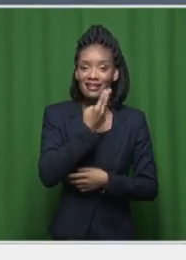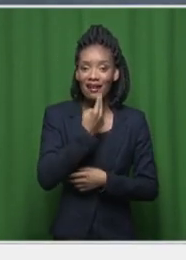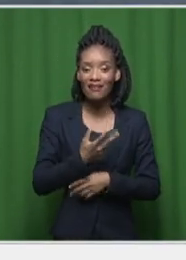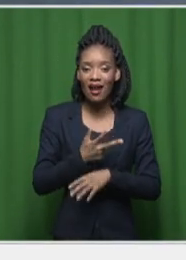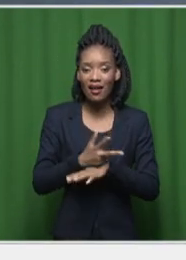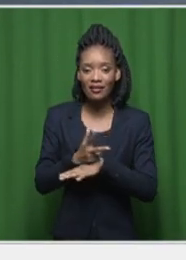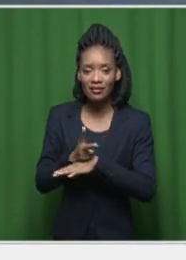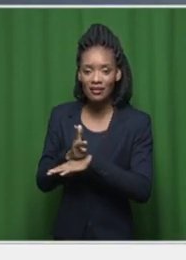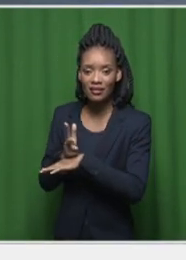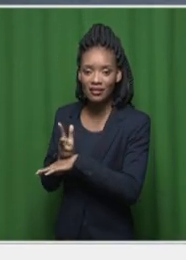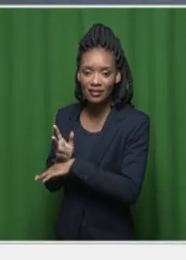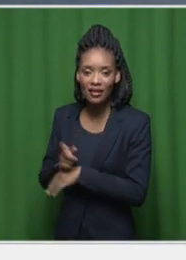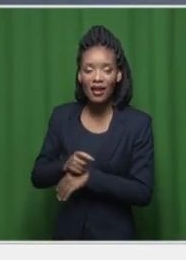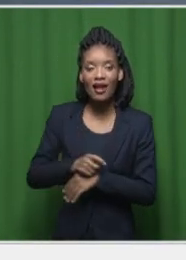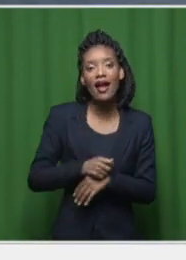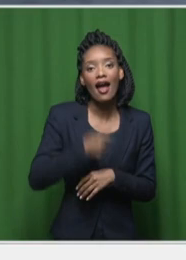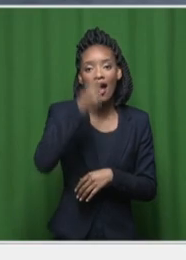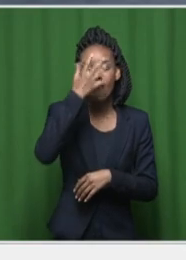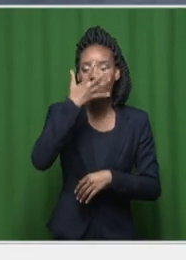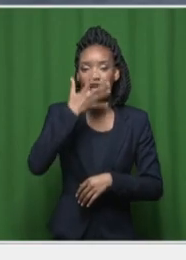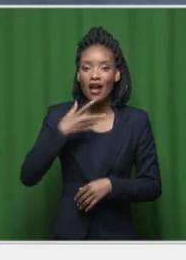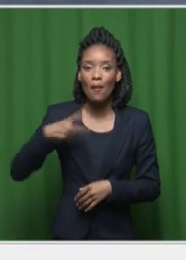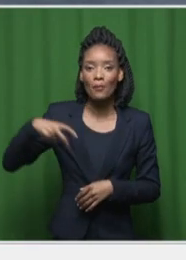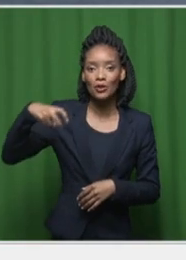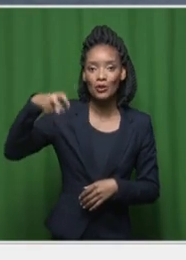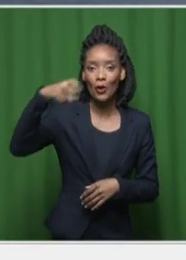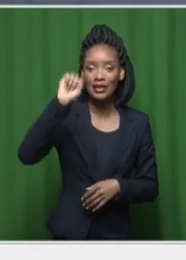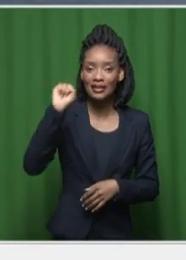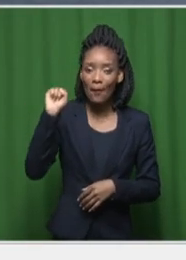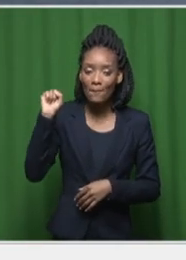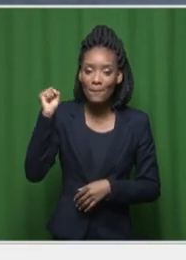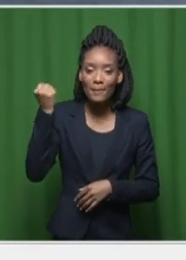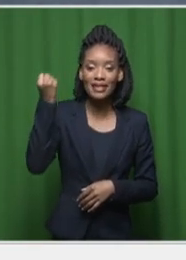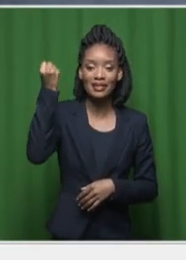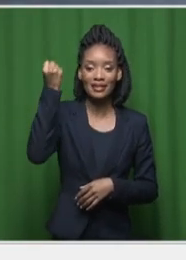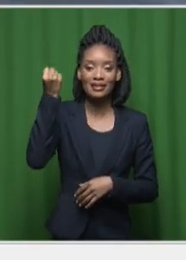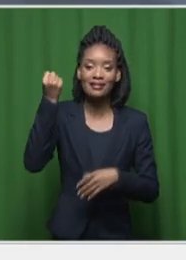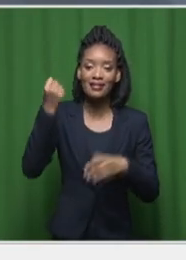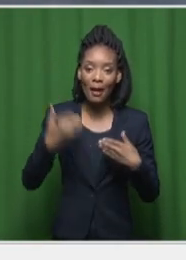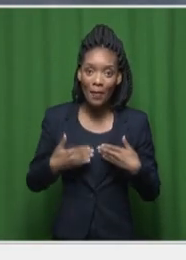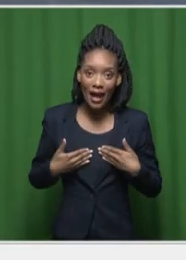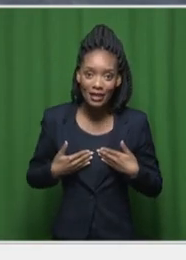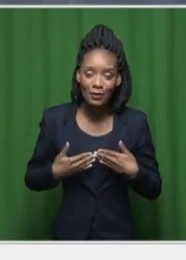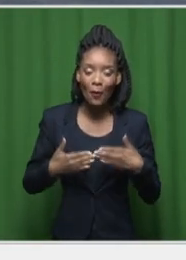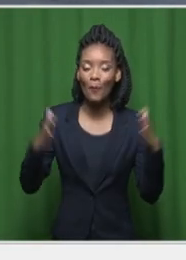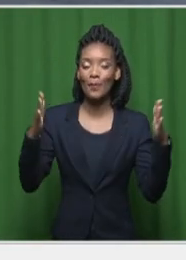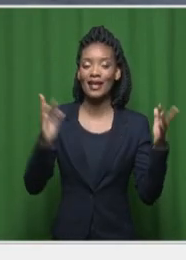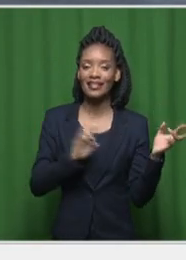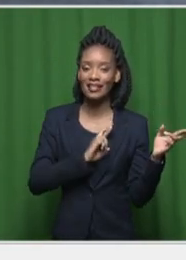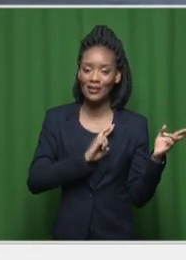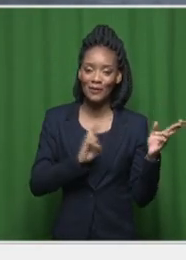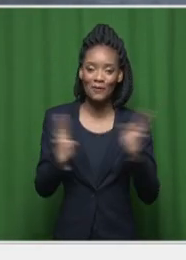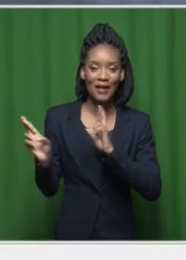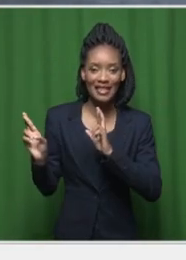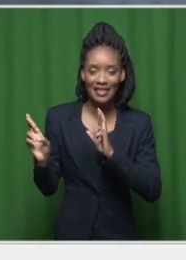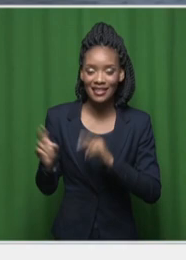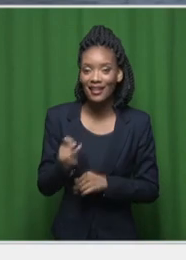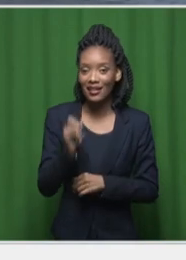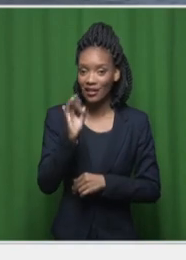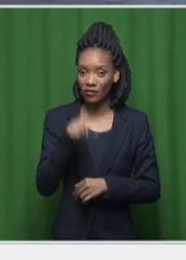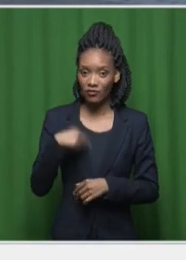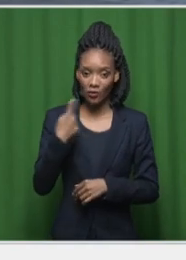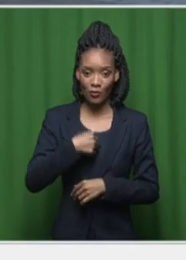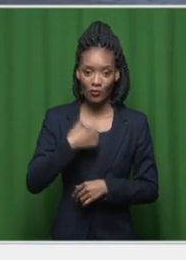Africa's Tourism Indaba. It is open. South Africa is open. It's ready for business. And if we ever felt